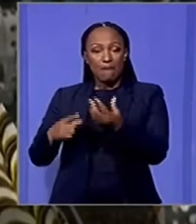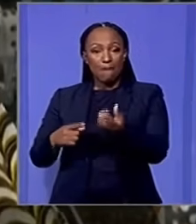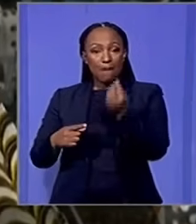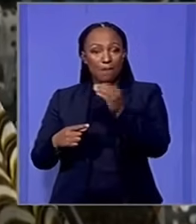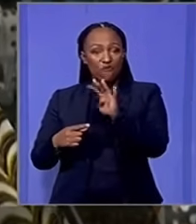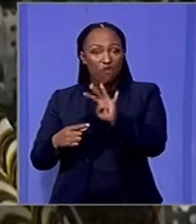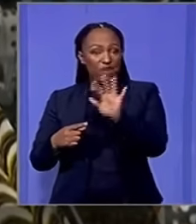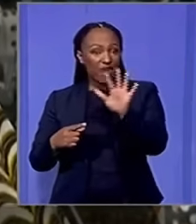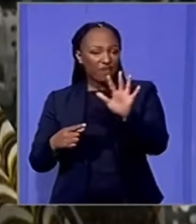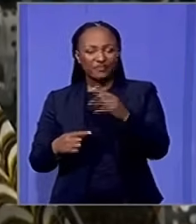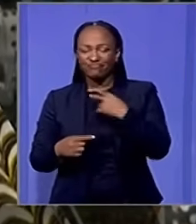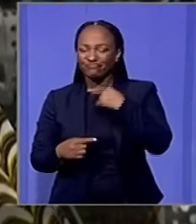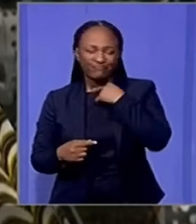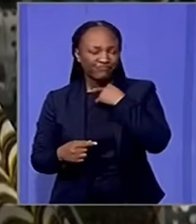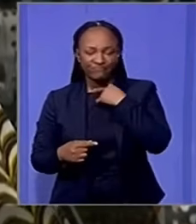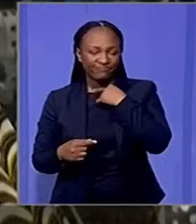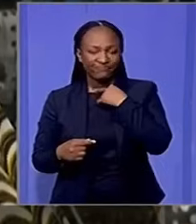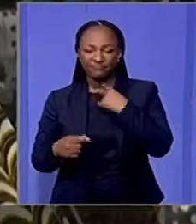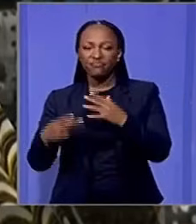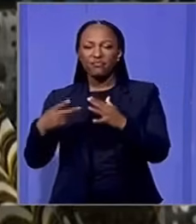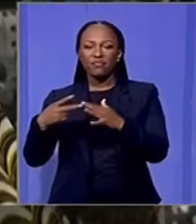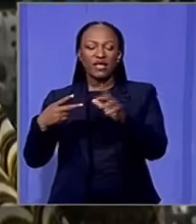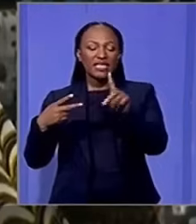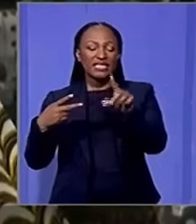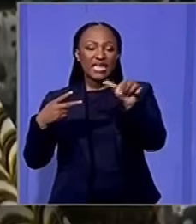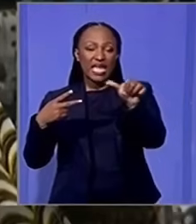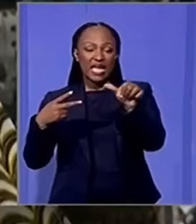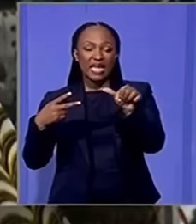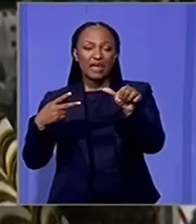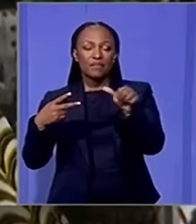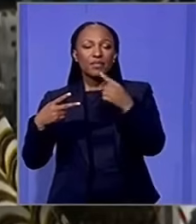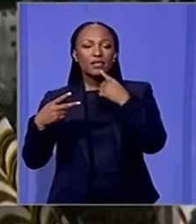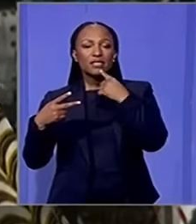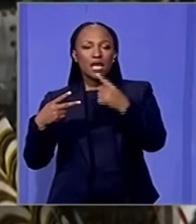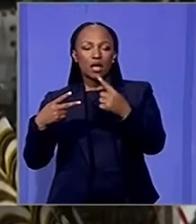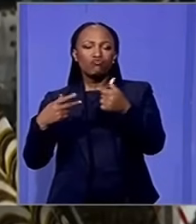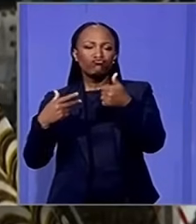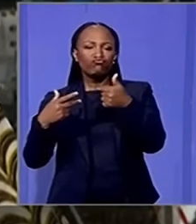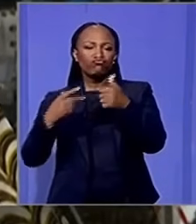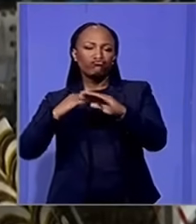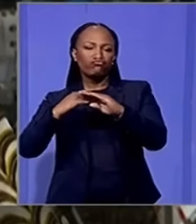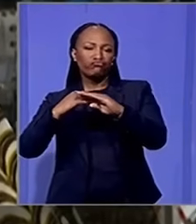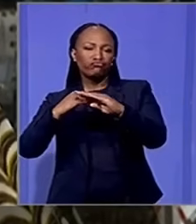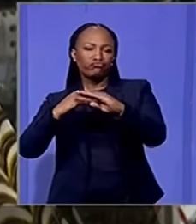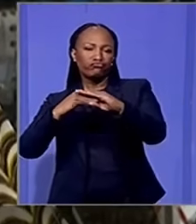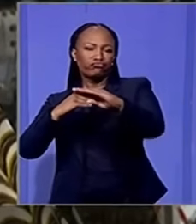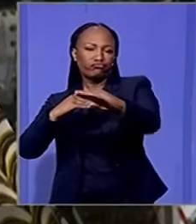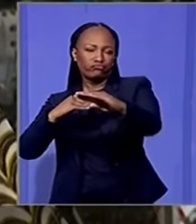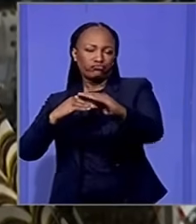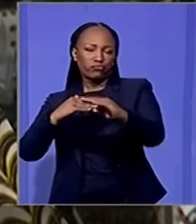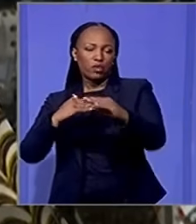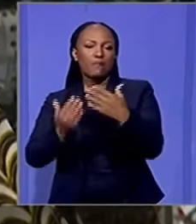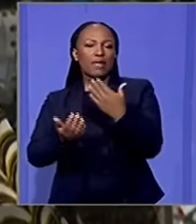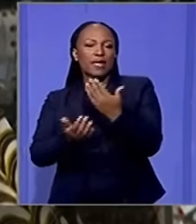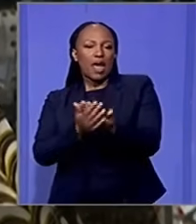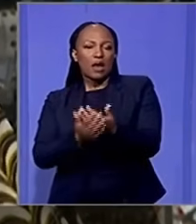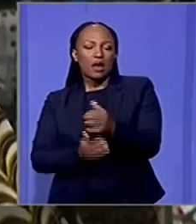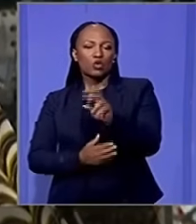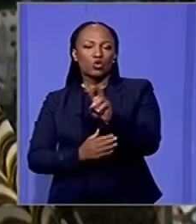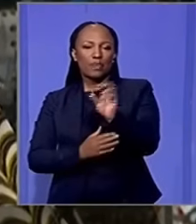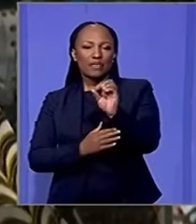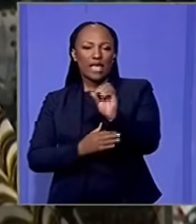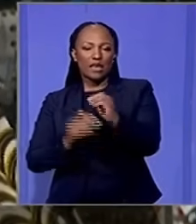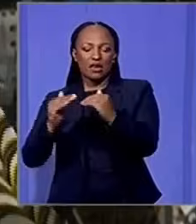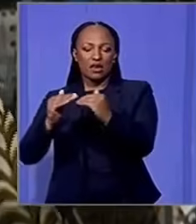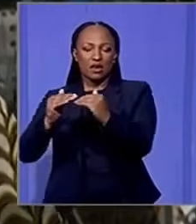ga e kgonagale le DA e ile ya re e sepela gabotse ba bolela ba re either e tlo khumana 2% go ya